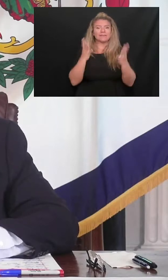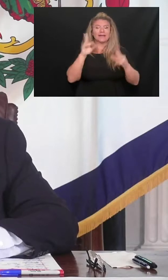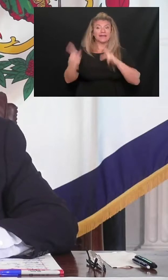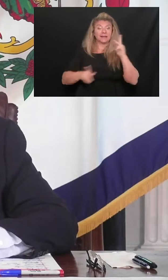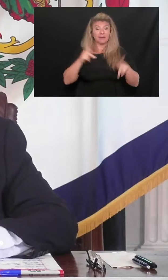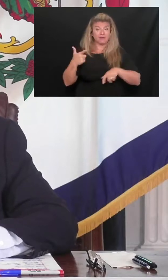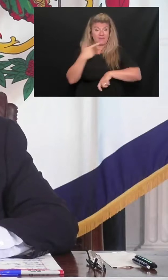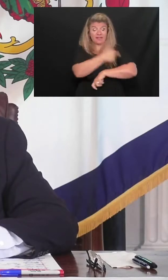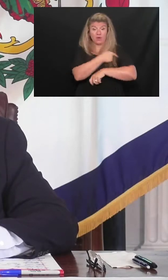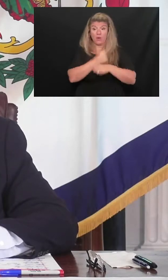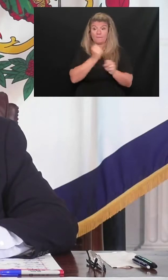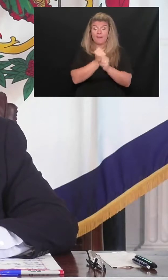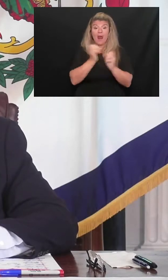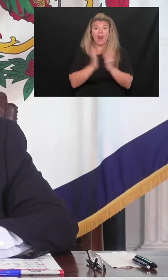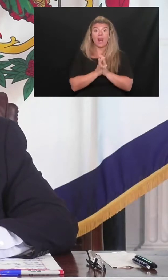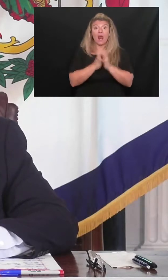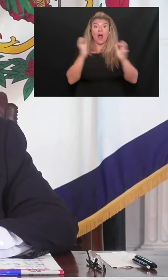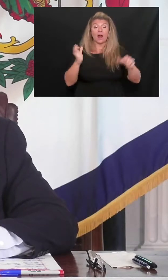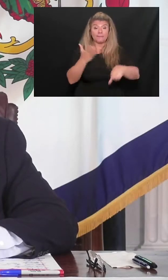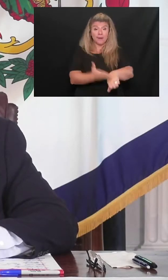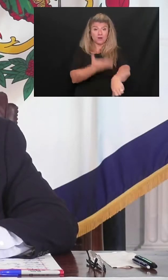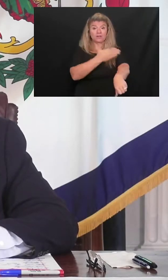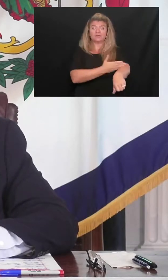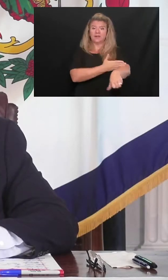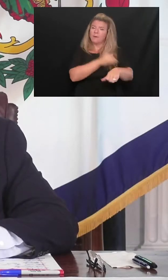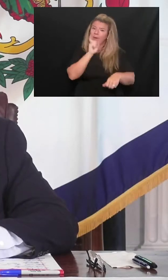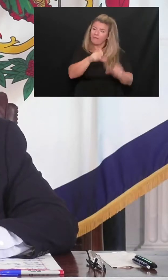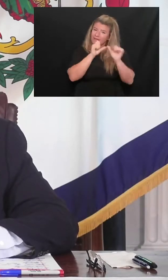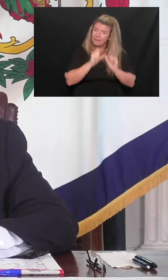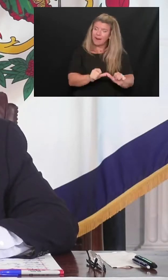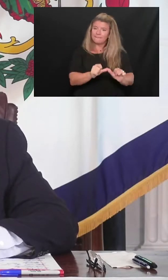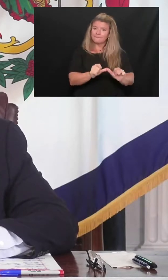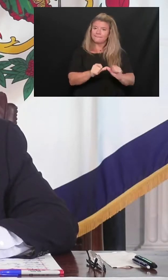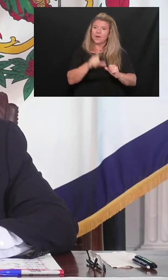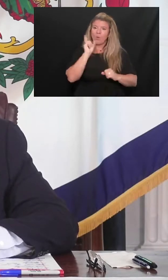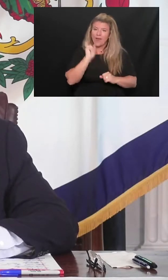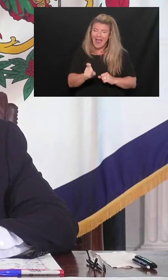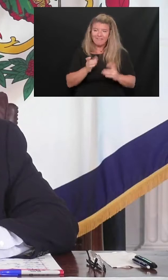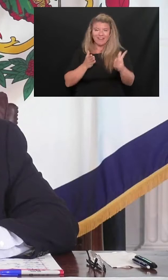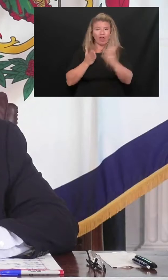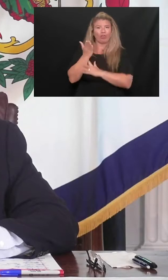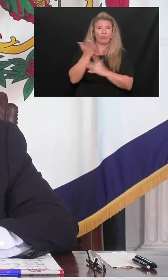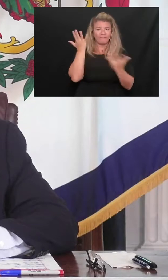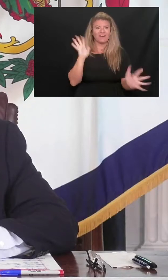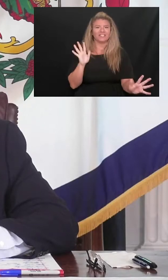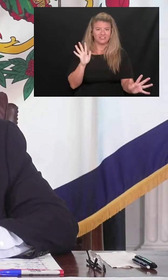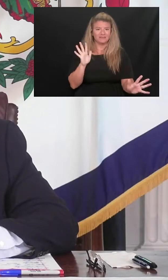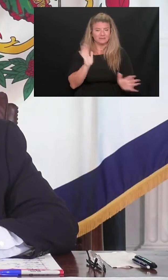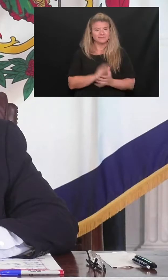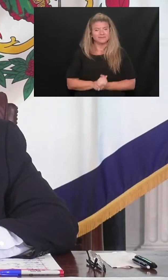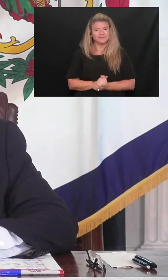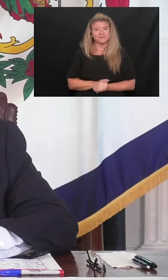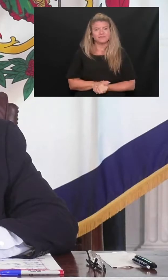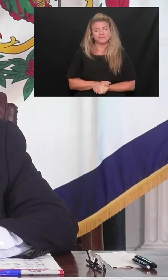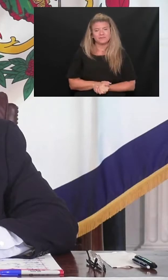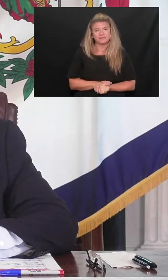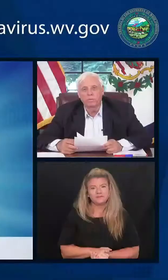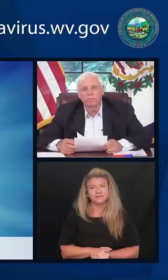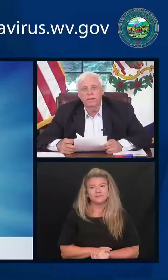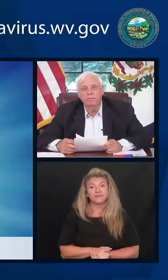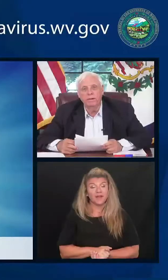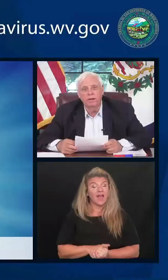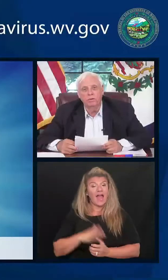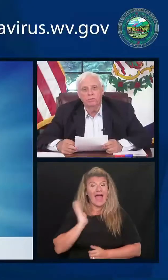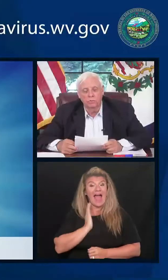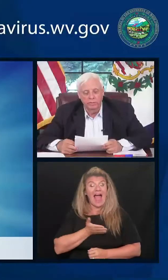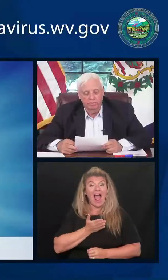lot of progress, but we still got to keep it up. We got to get across the finish line. In our Do It for